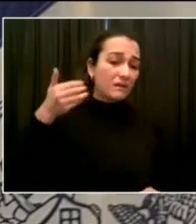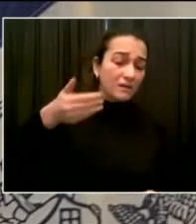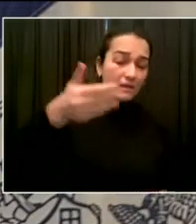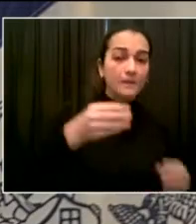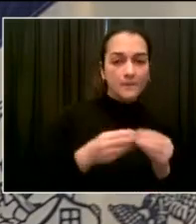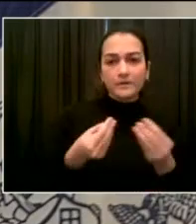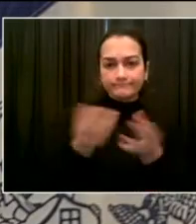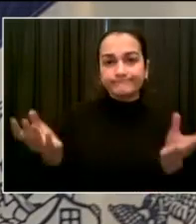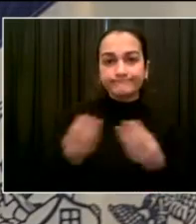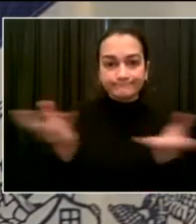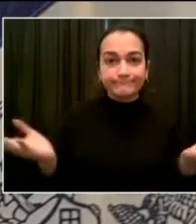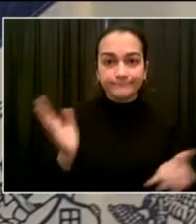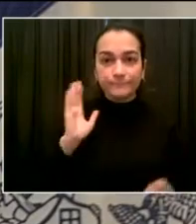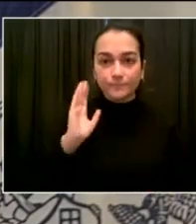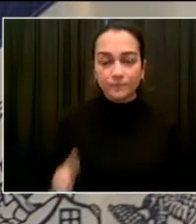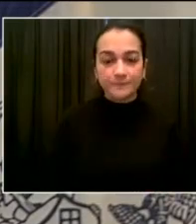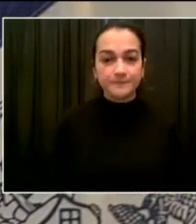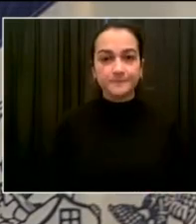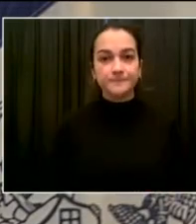more people than ever.